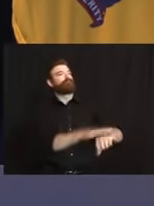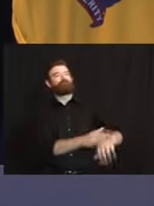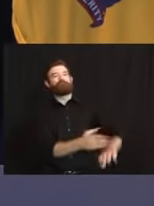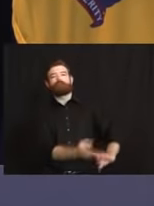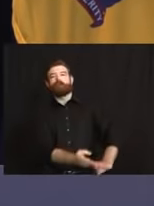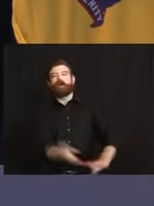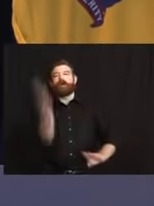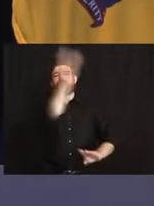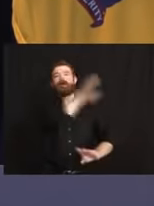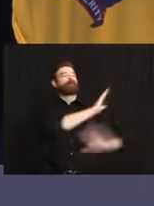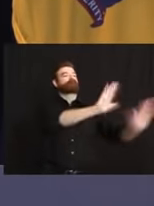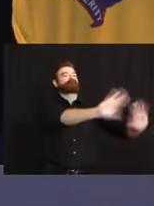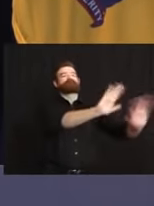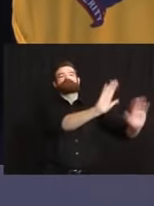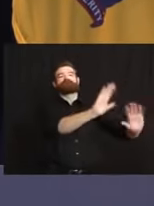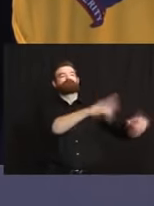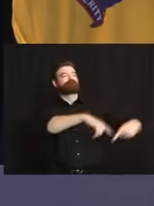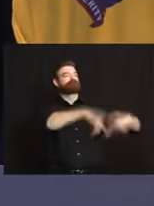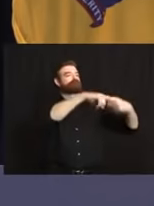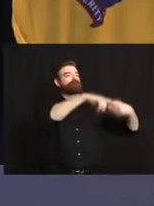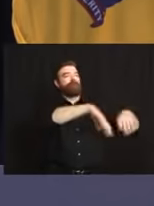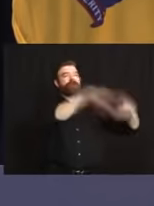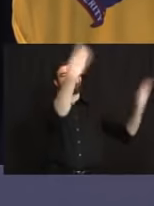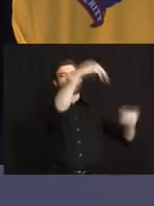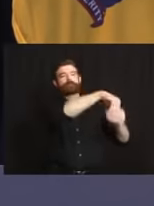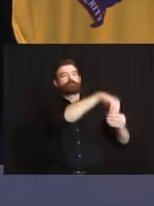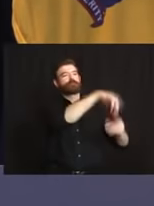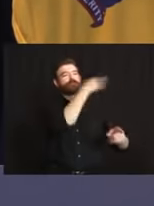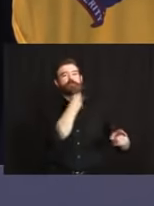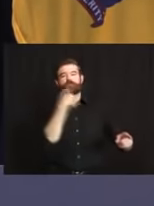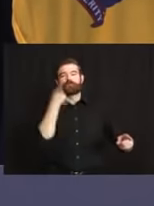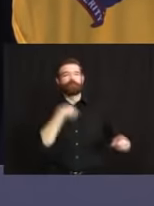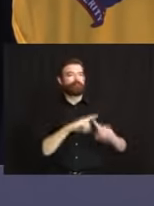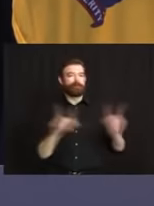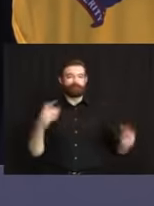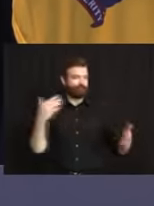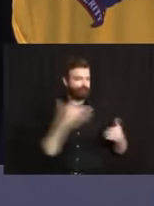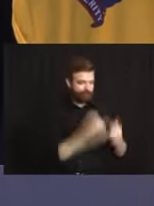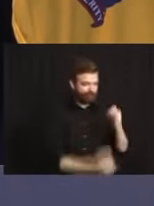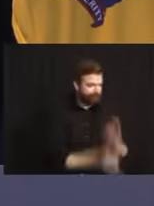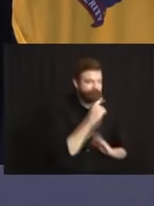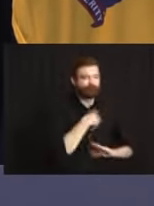and that's what we'll endeavor to do, I promise you. And again, this isn't a life sentence. We want to get there.